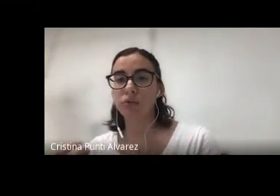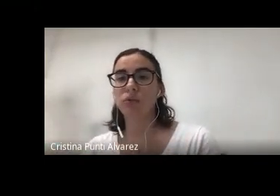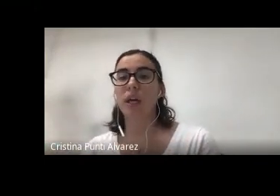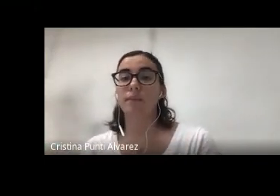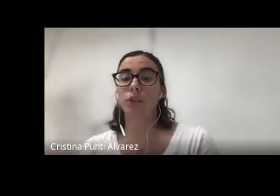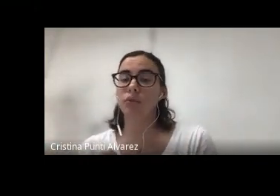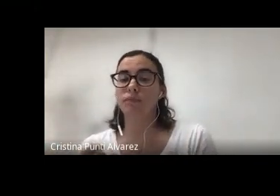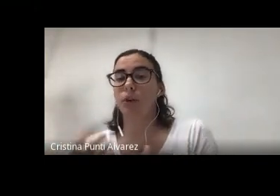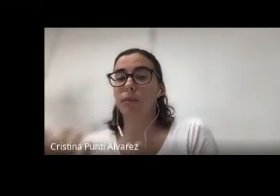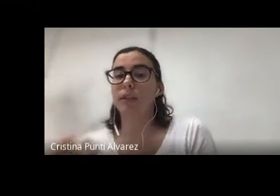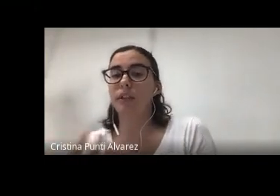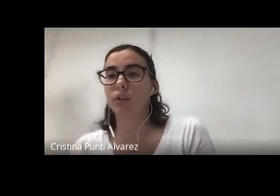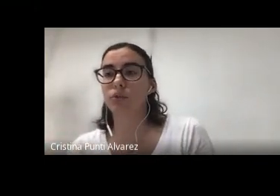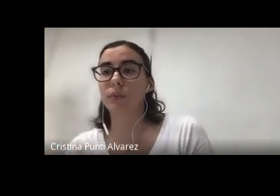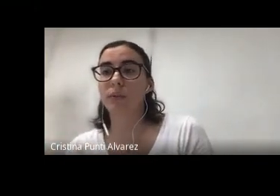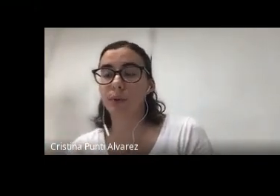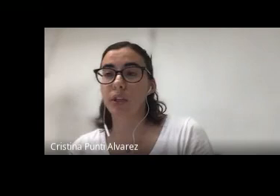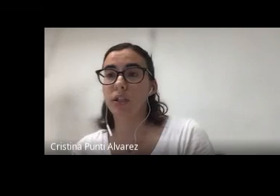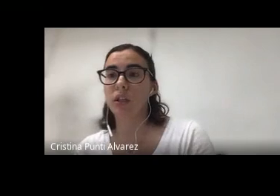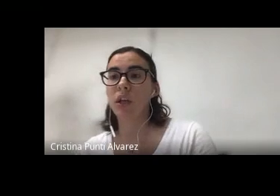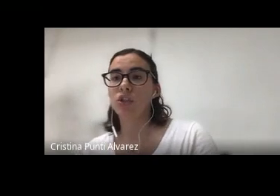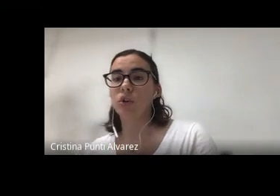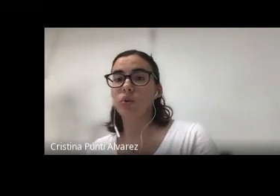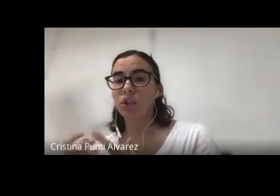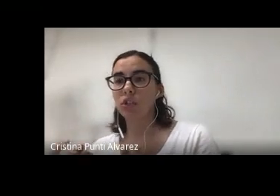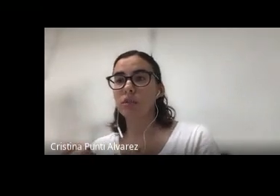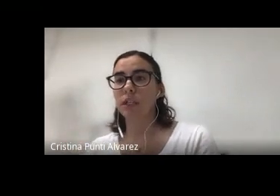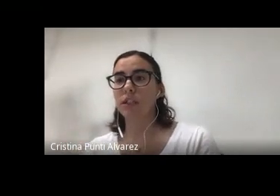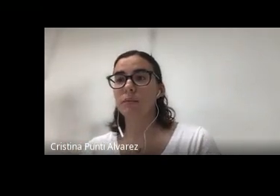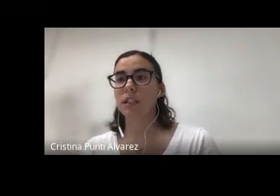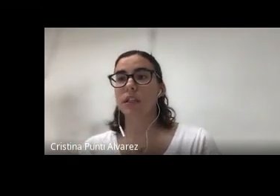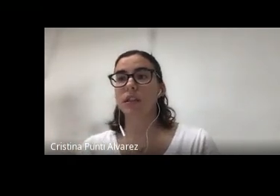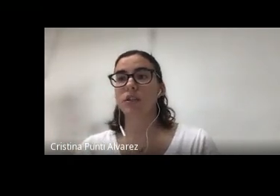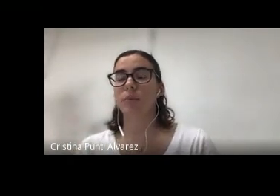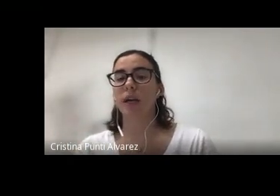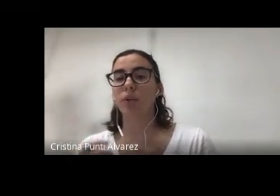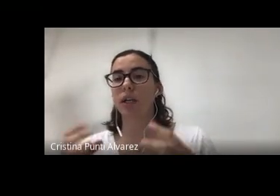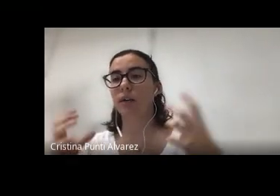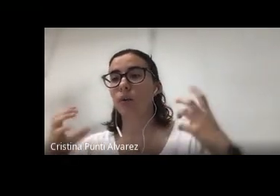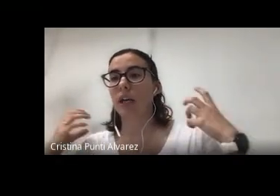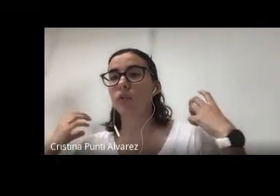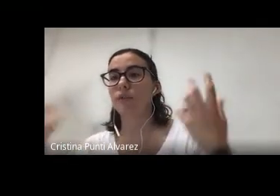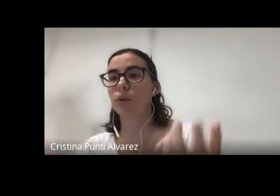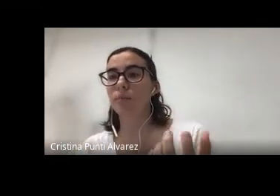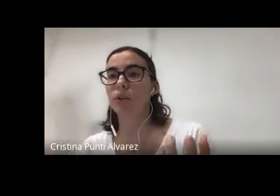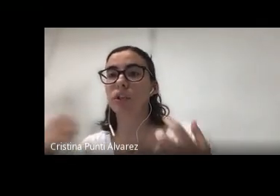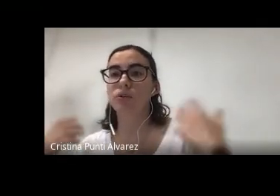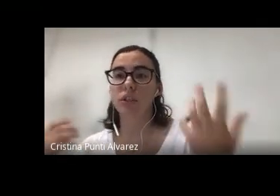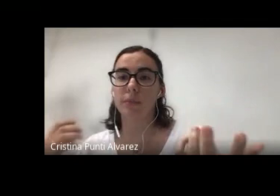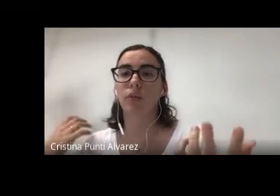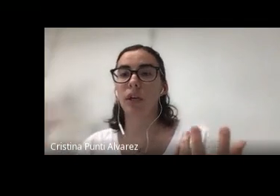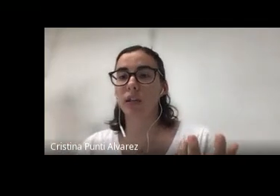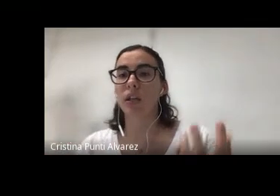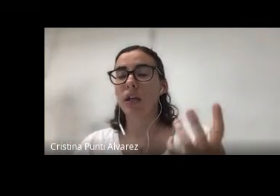difficult to use and usually probably difficult to even predict. So what does this mean? This means that somehow we have to give more importance